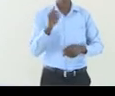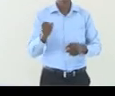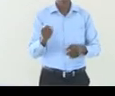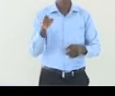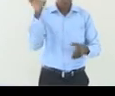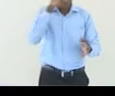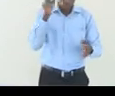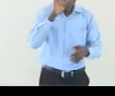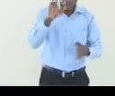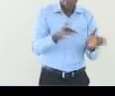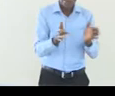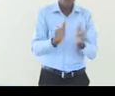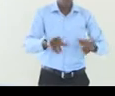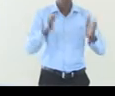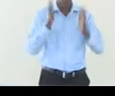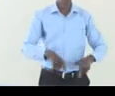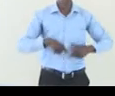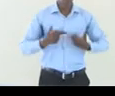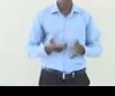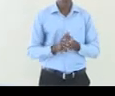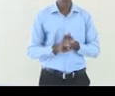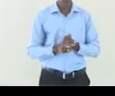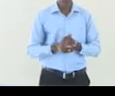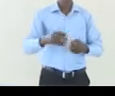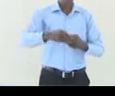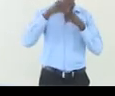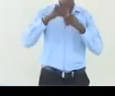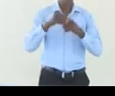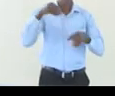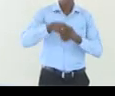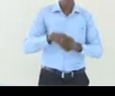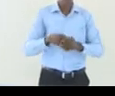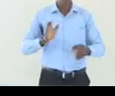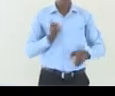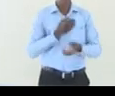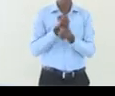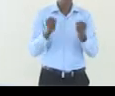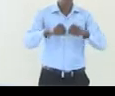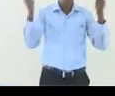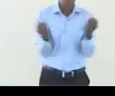life, whether you are really living it. Especially when you are living in a rotten society like this.